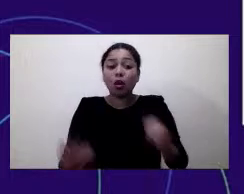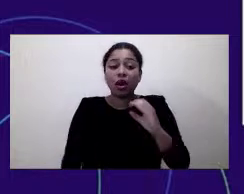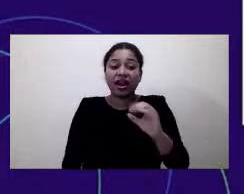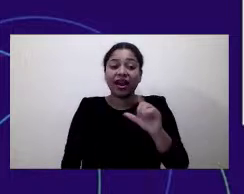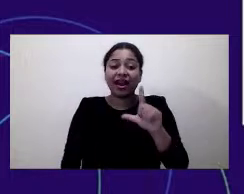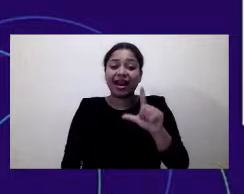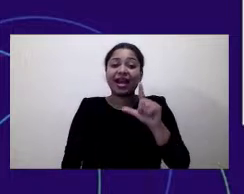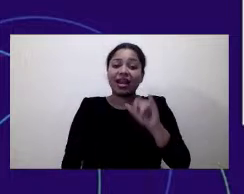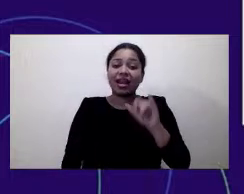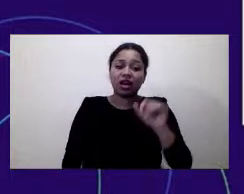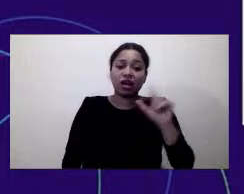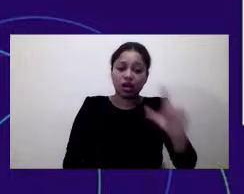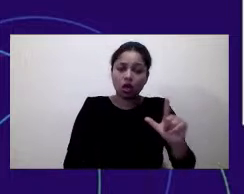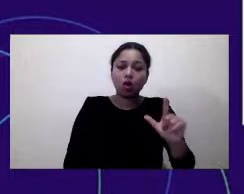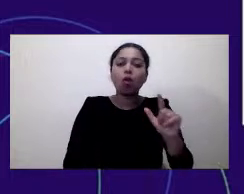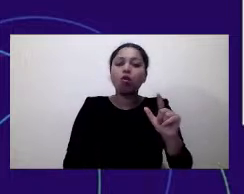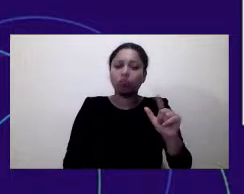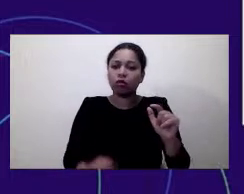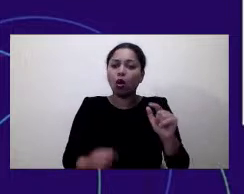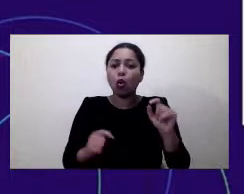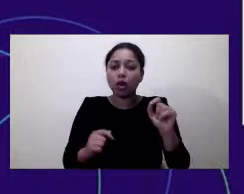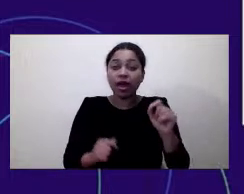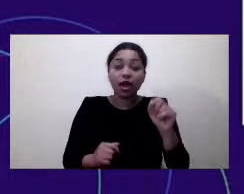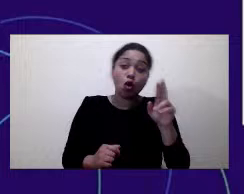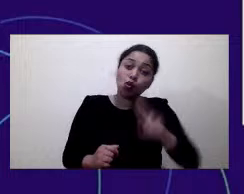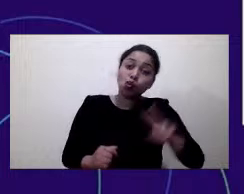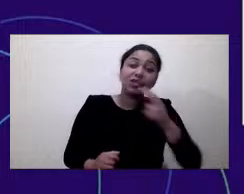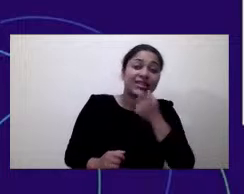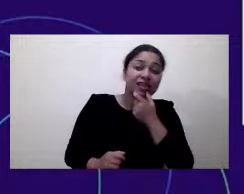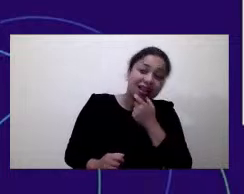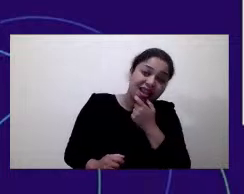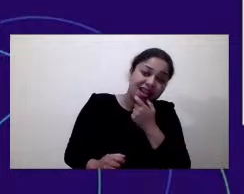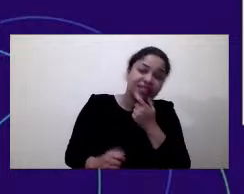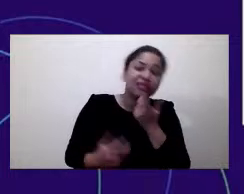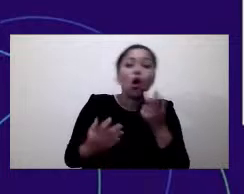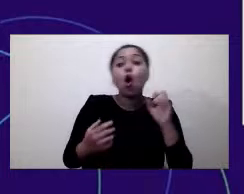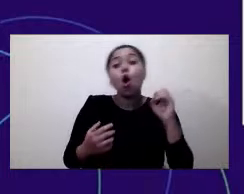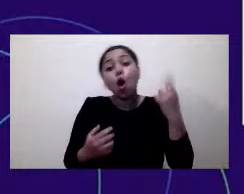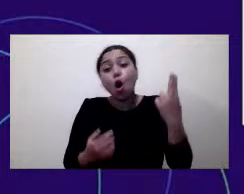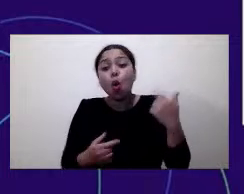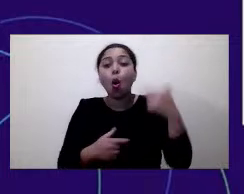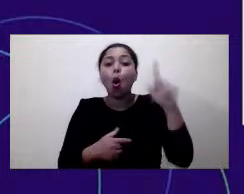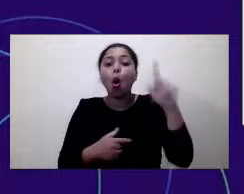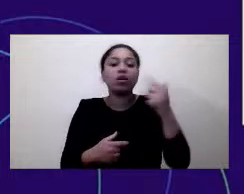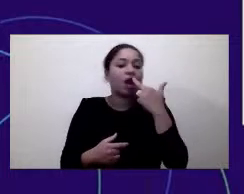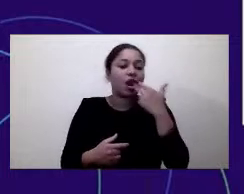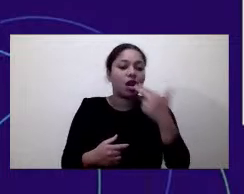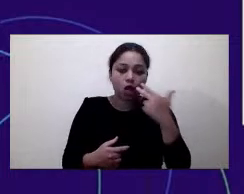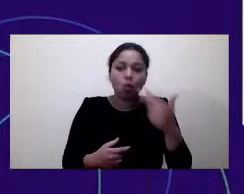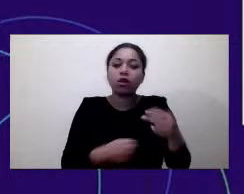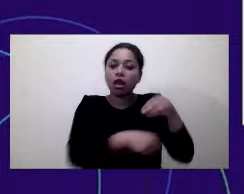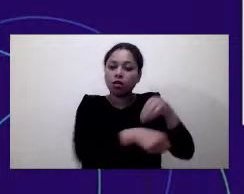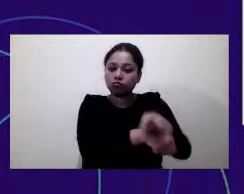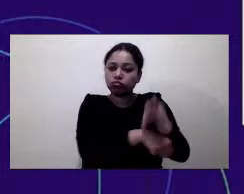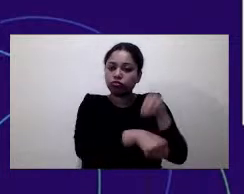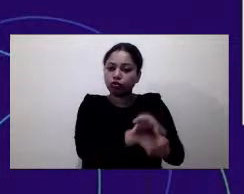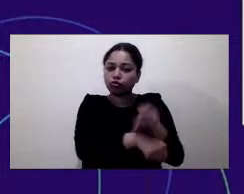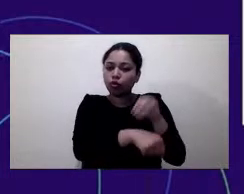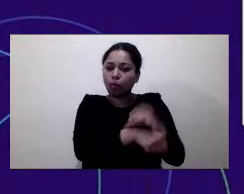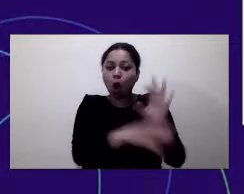using English or an additional language as a medium of instruction to teach a different content.